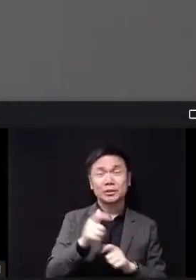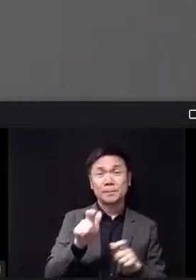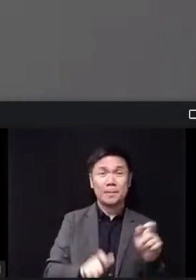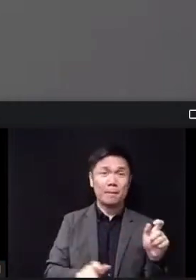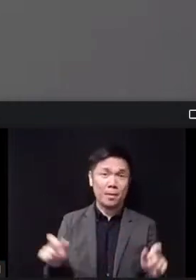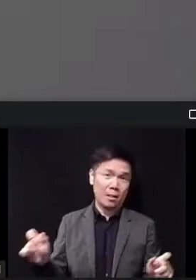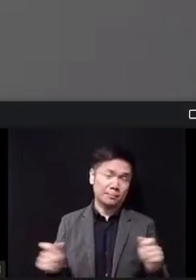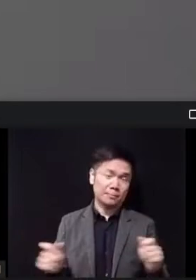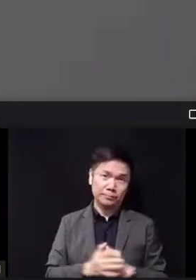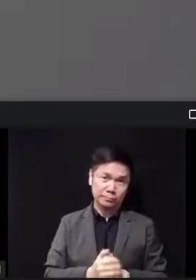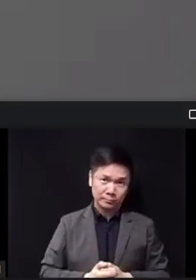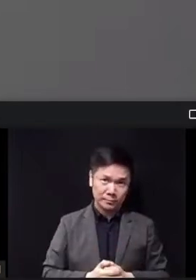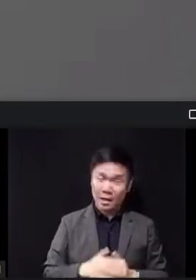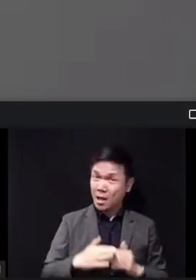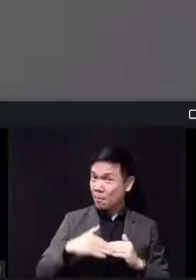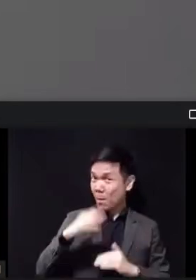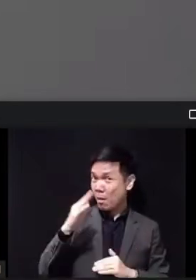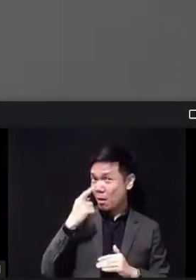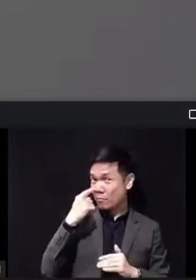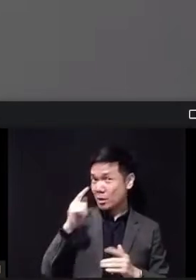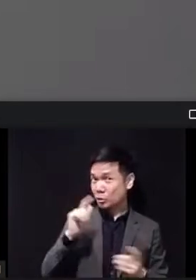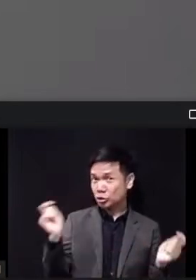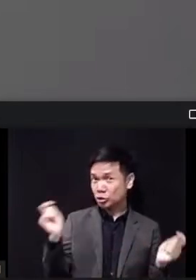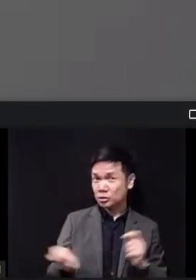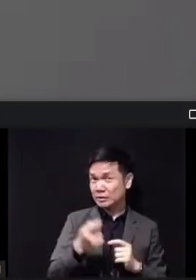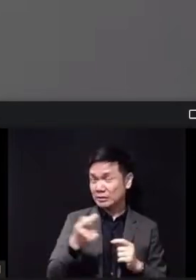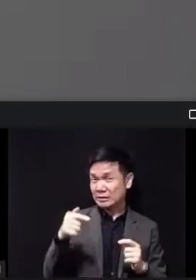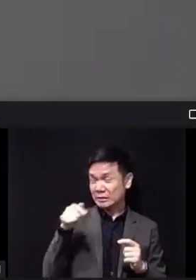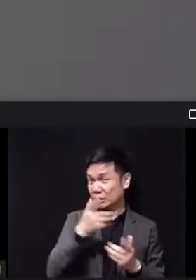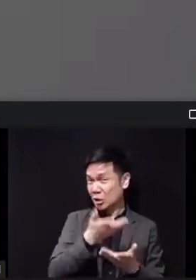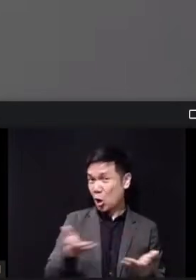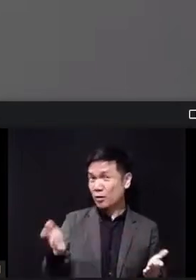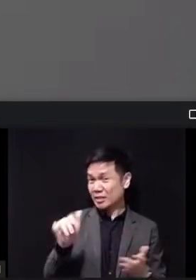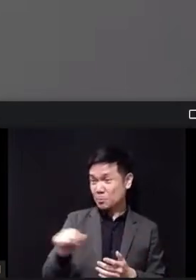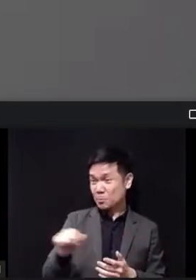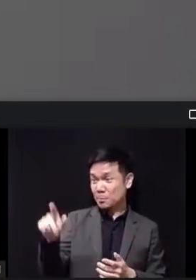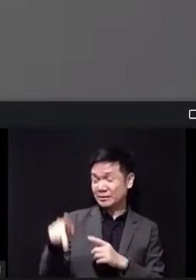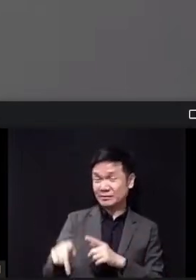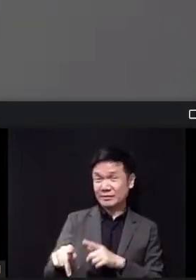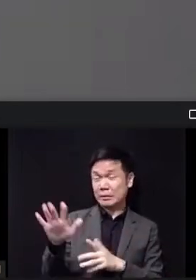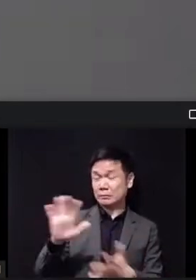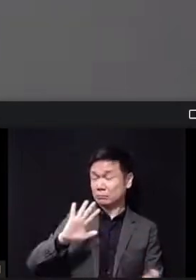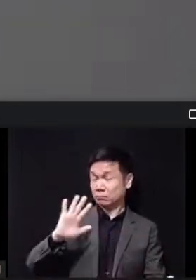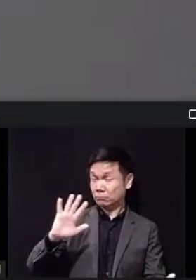population and development and are impacting the entire region,